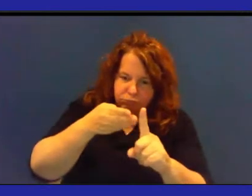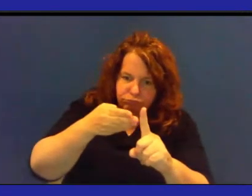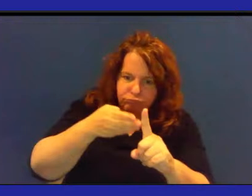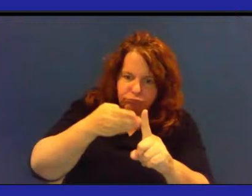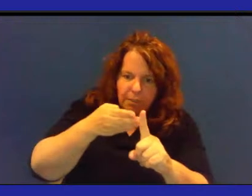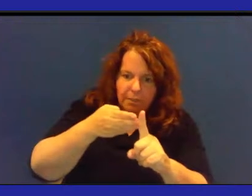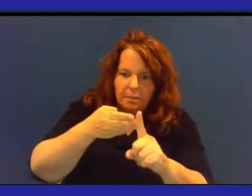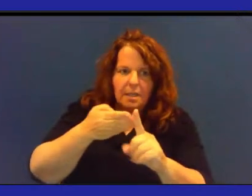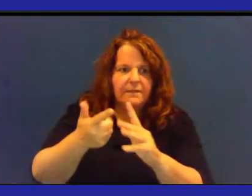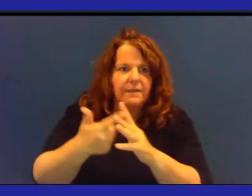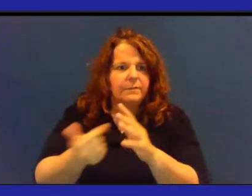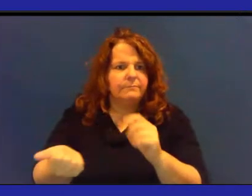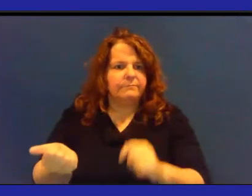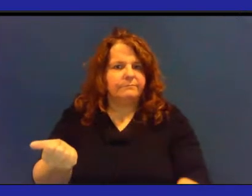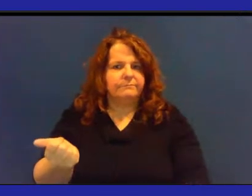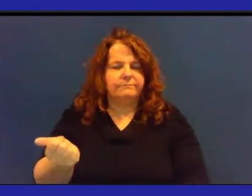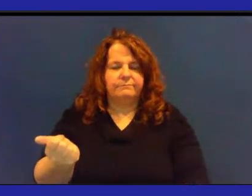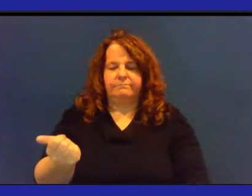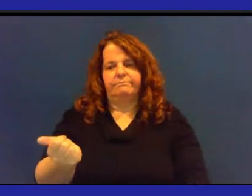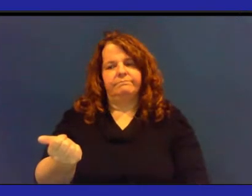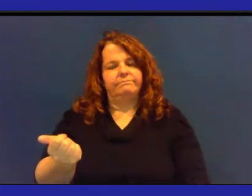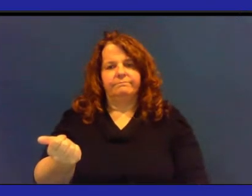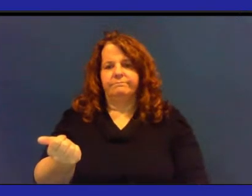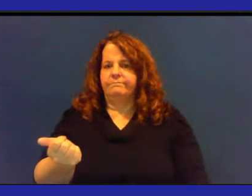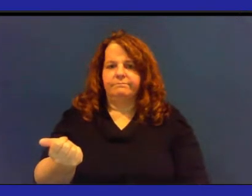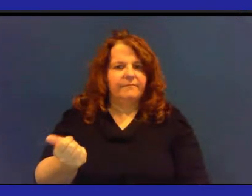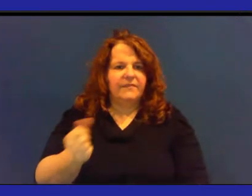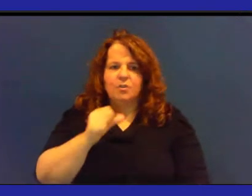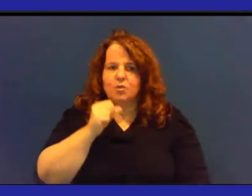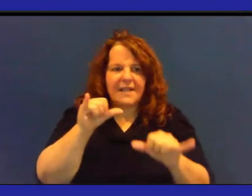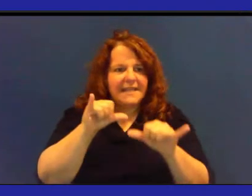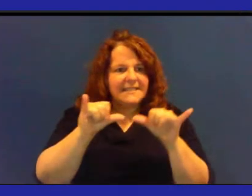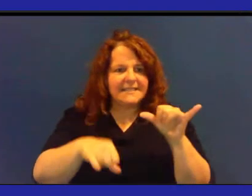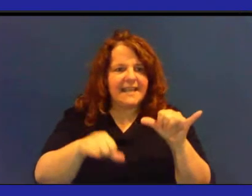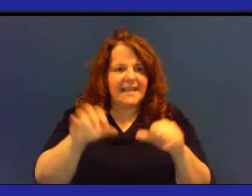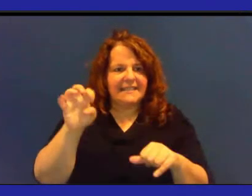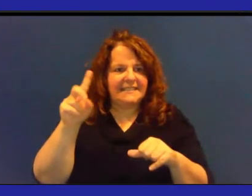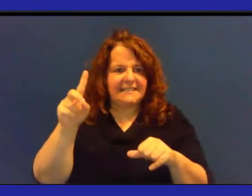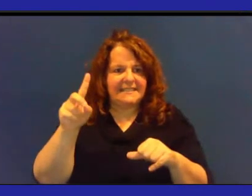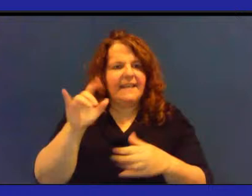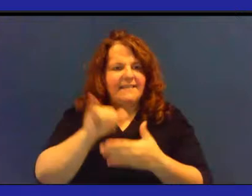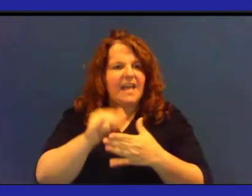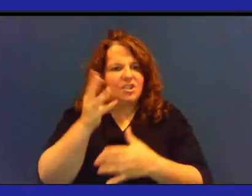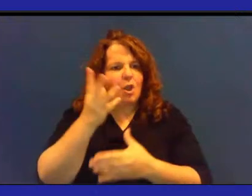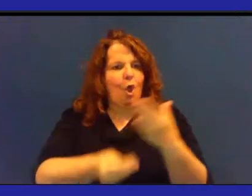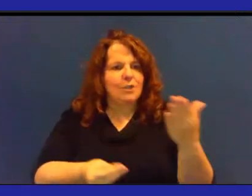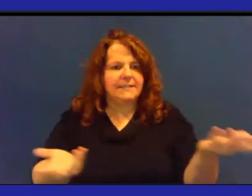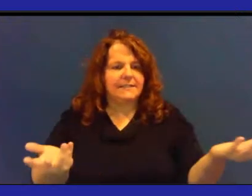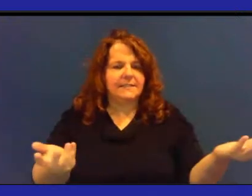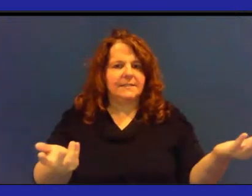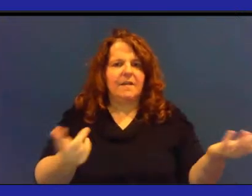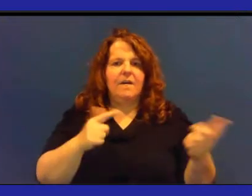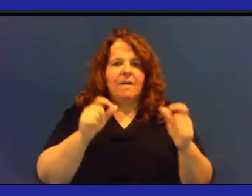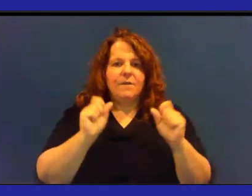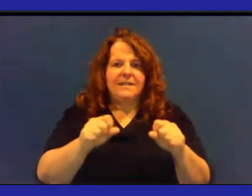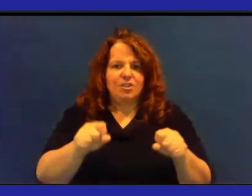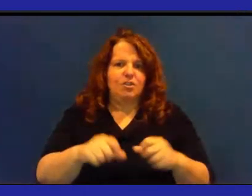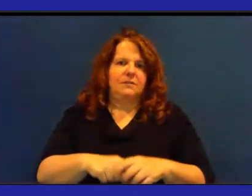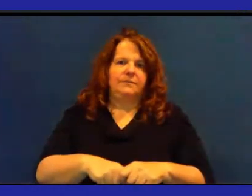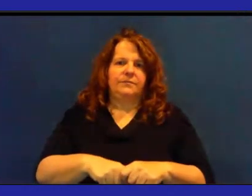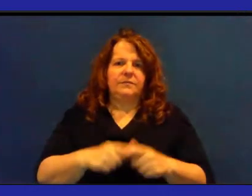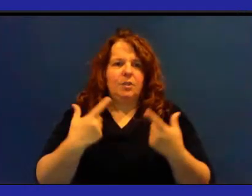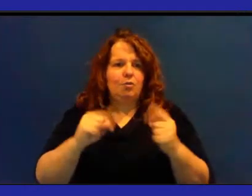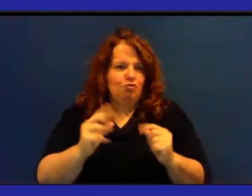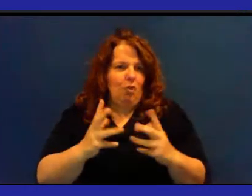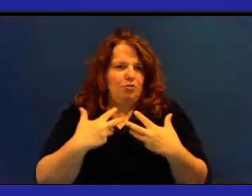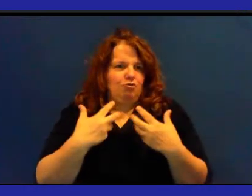them at that moment, to not even stay in the ED. That's a loss. Yeah. That's a loss for potential and what we're trying to recover I again.